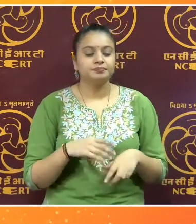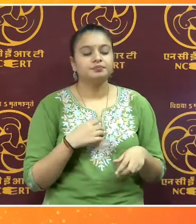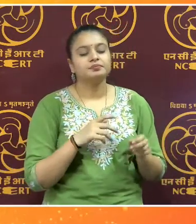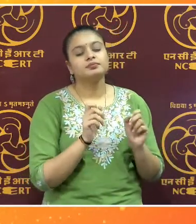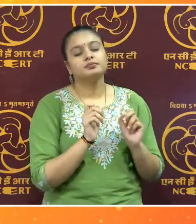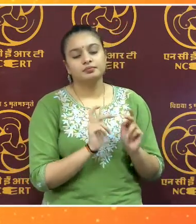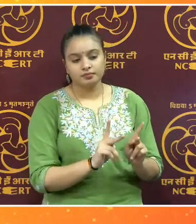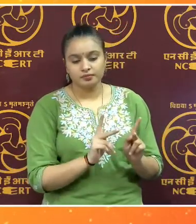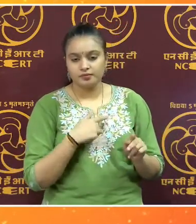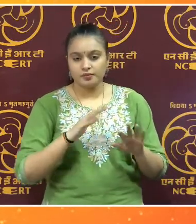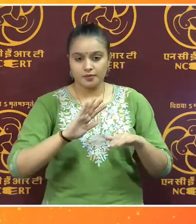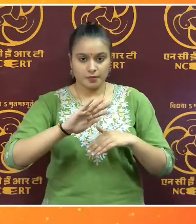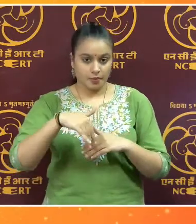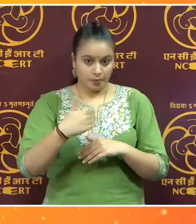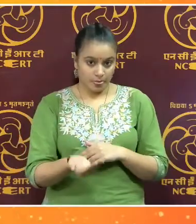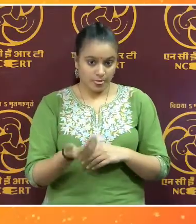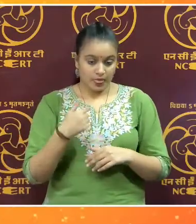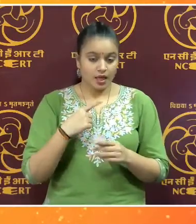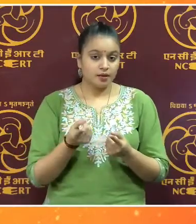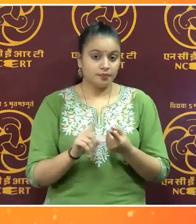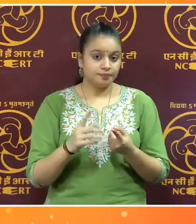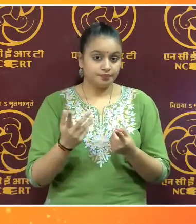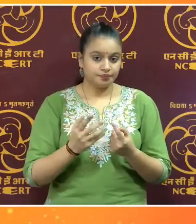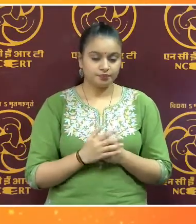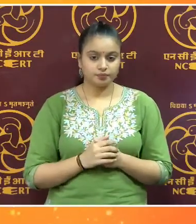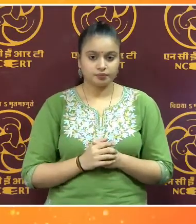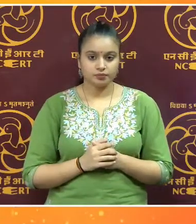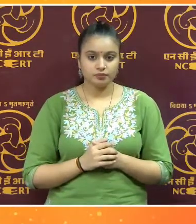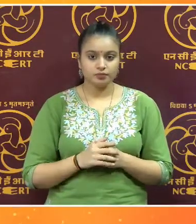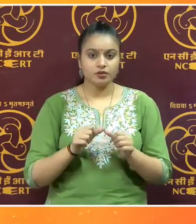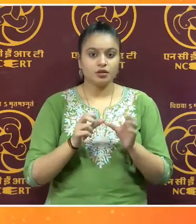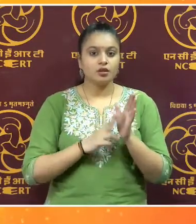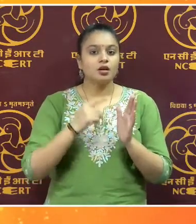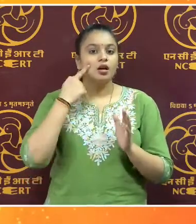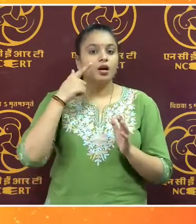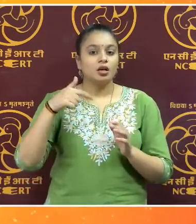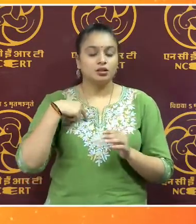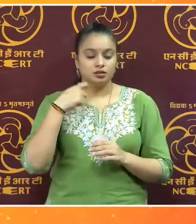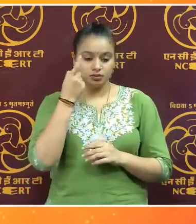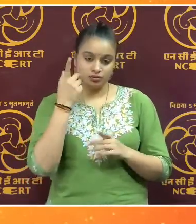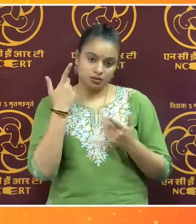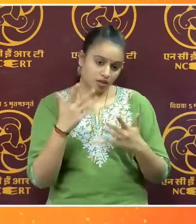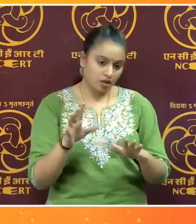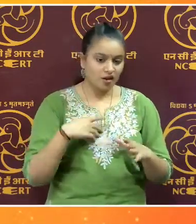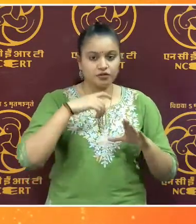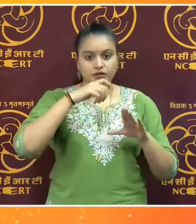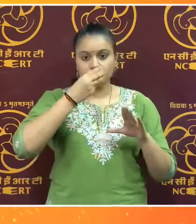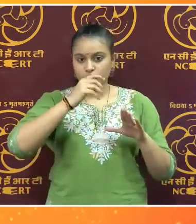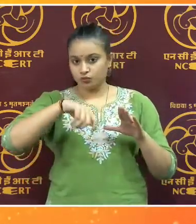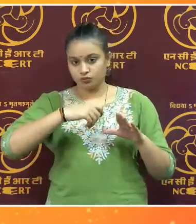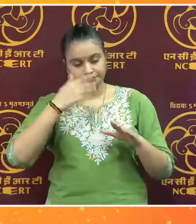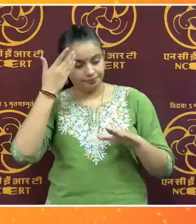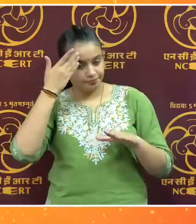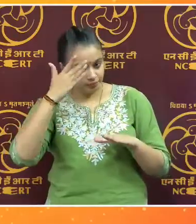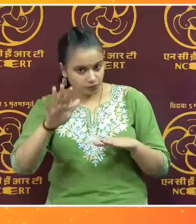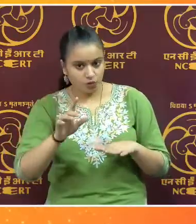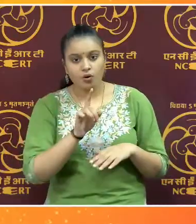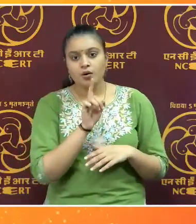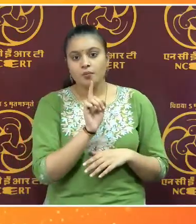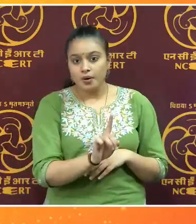Okay, now the thing is settled. Mr. Anil understands he doesn't know how to cook, but he's still